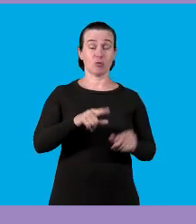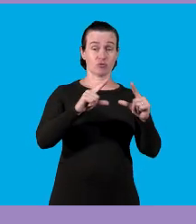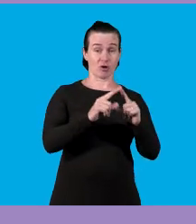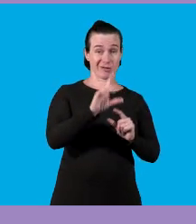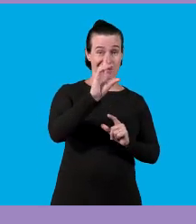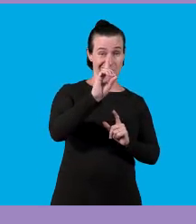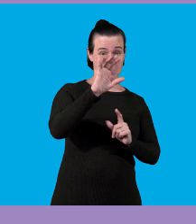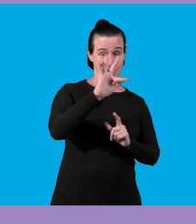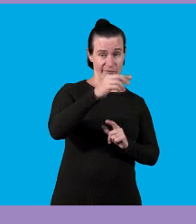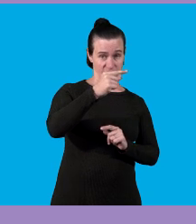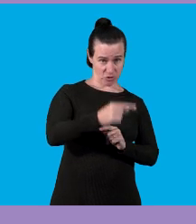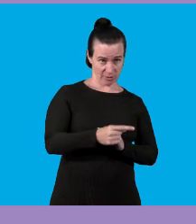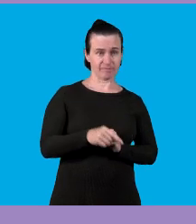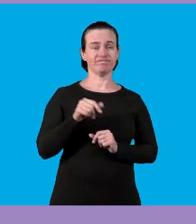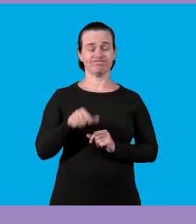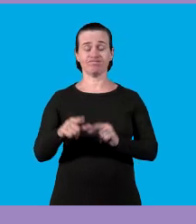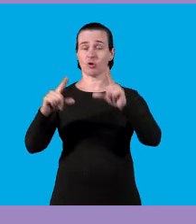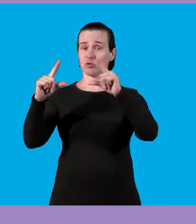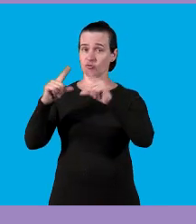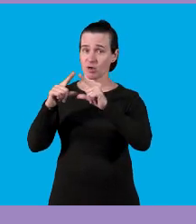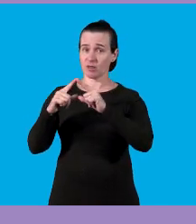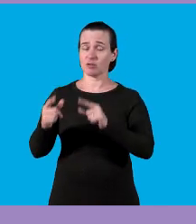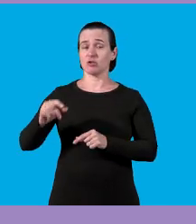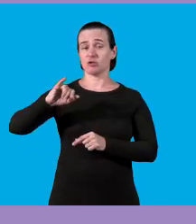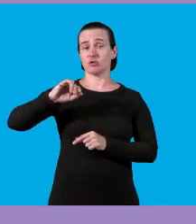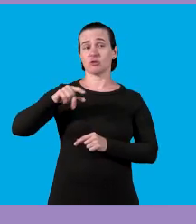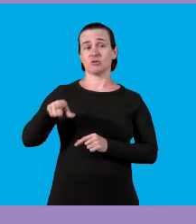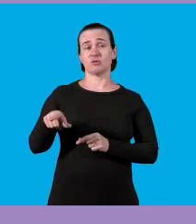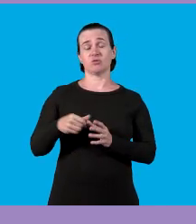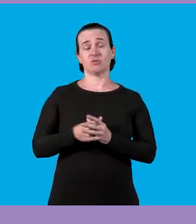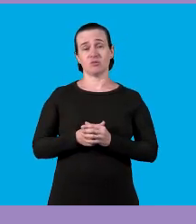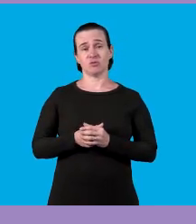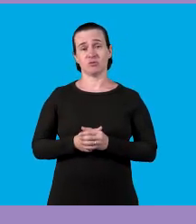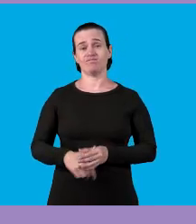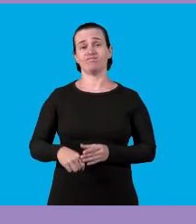DFG and triangle